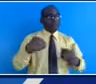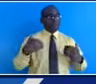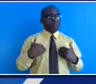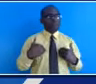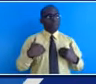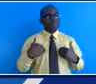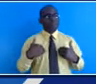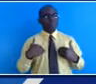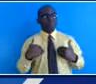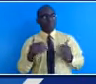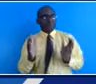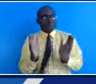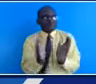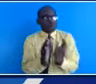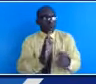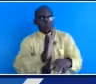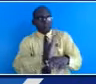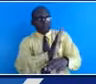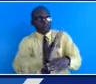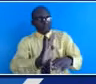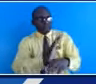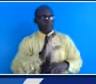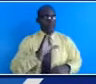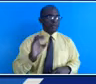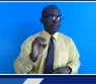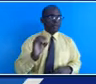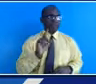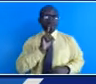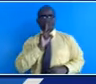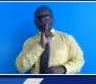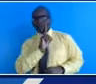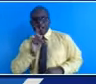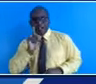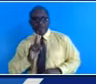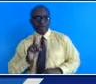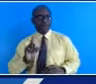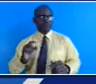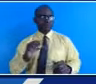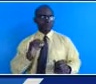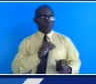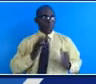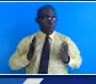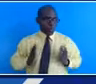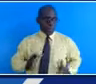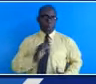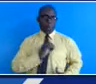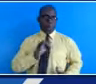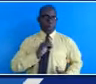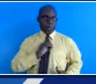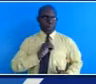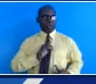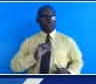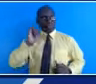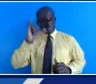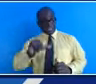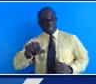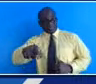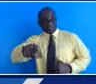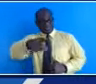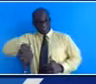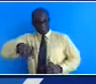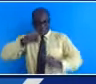been to help our members grow. We are in such uncharted waters now. And one of the things that I have found so